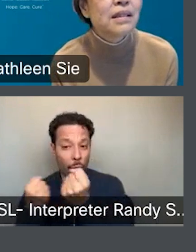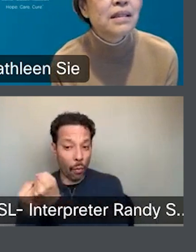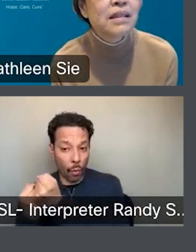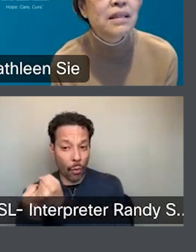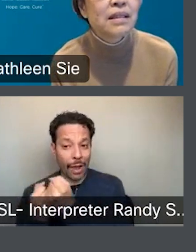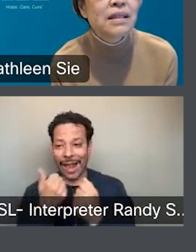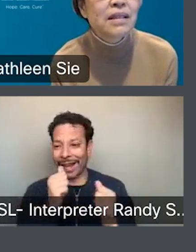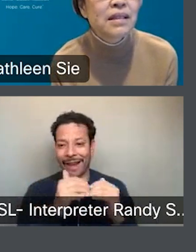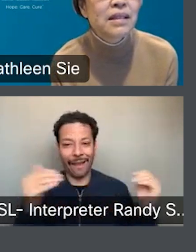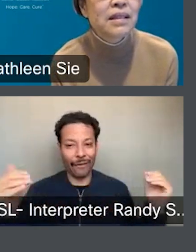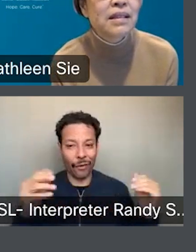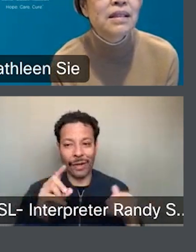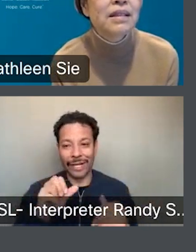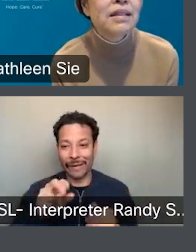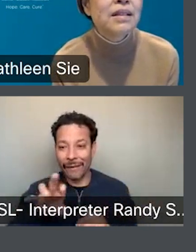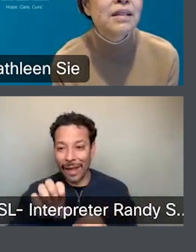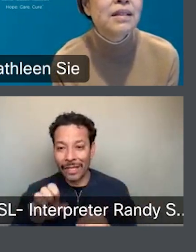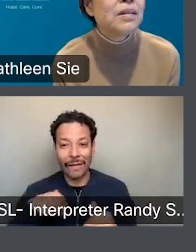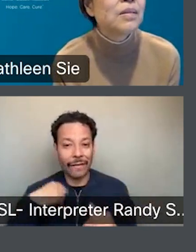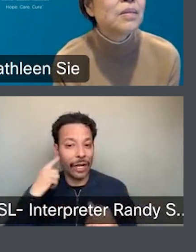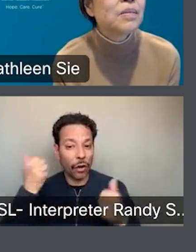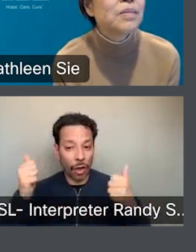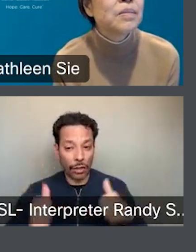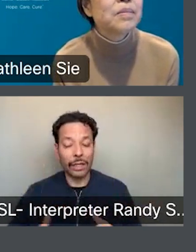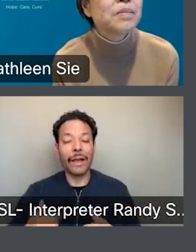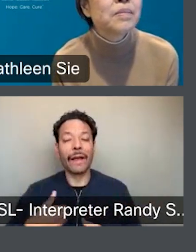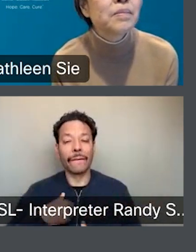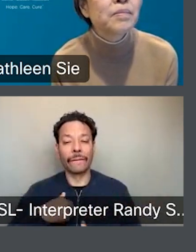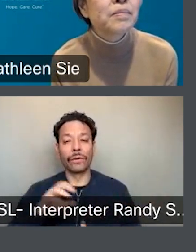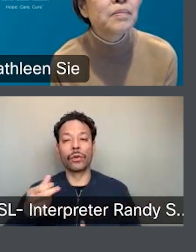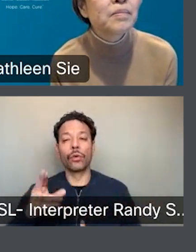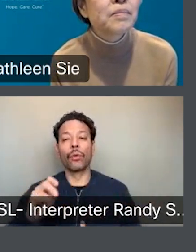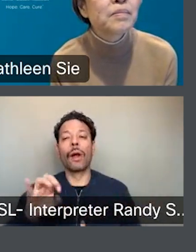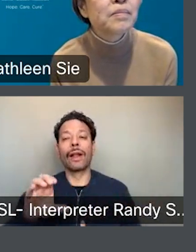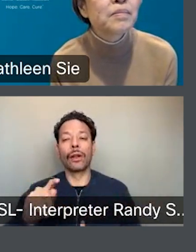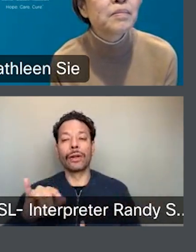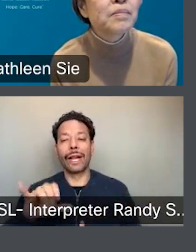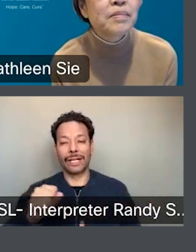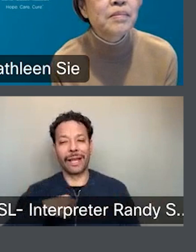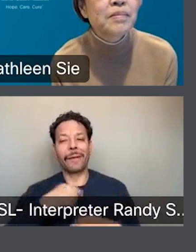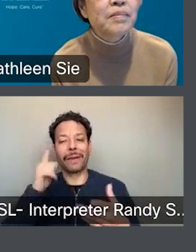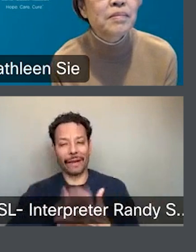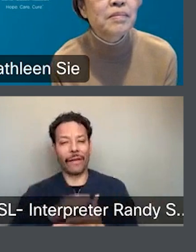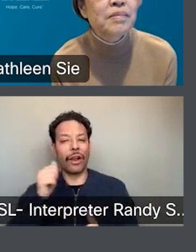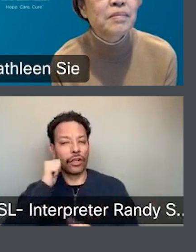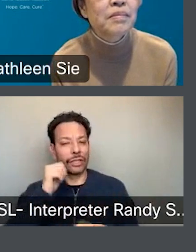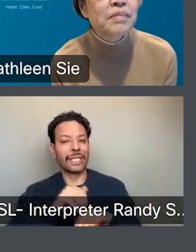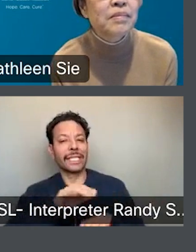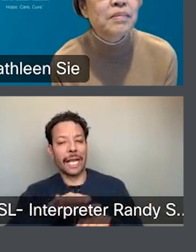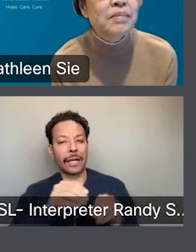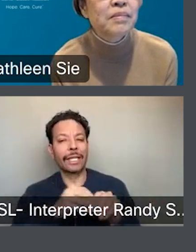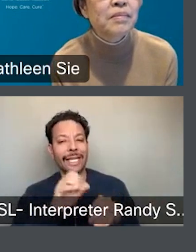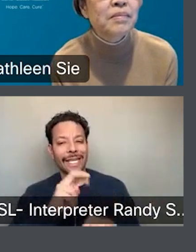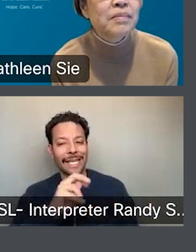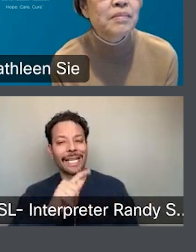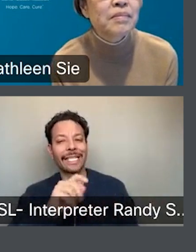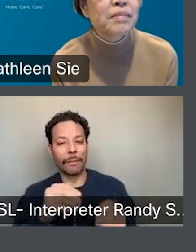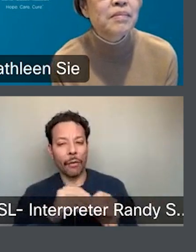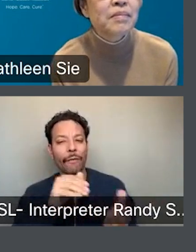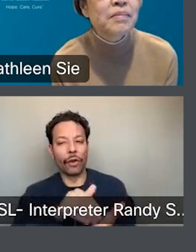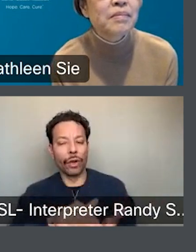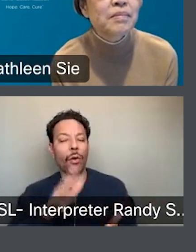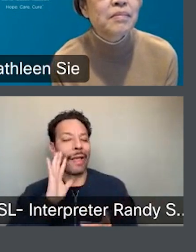loss and chronic otitis, I do believe that our audiologists are sending them to ENT more frequently, just because it is going to